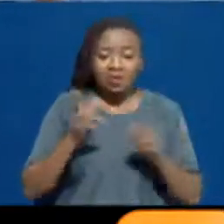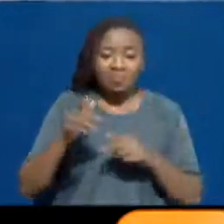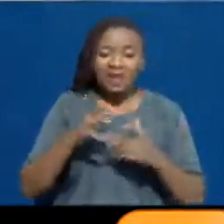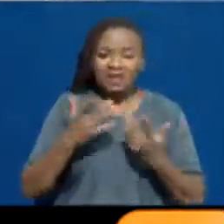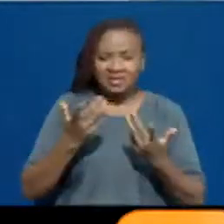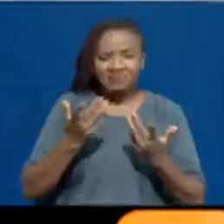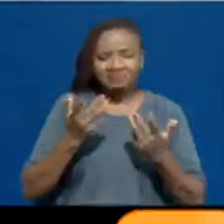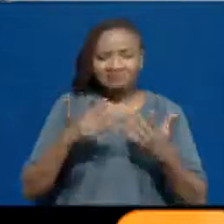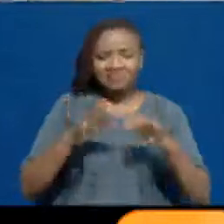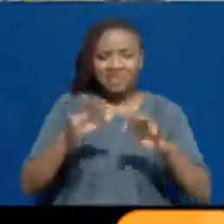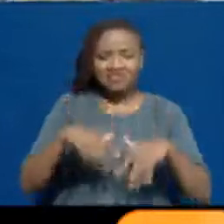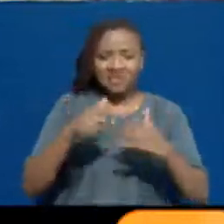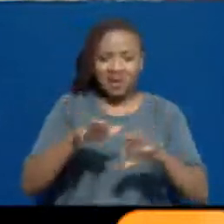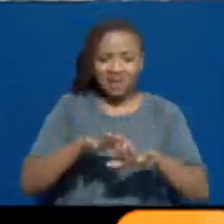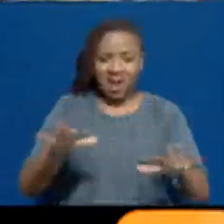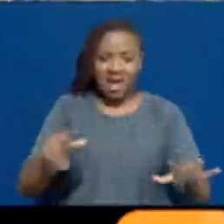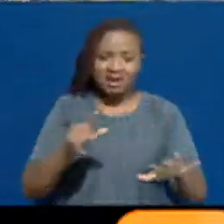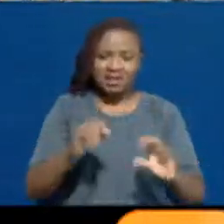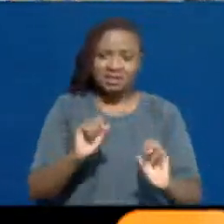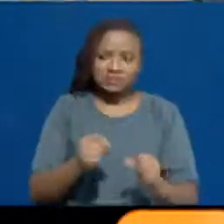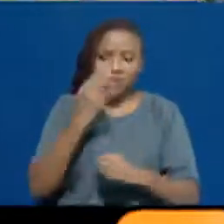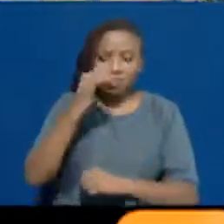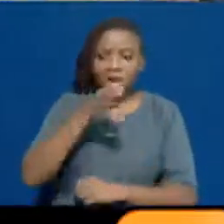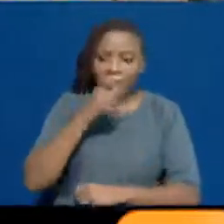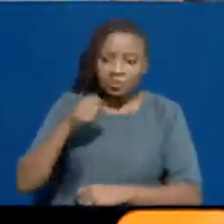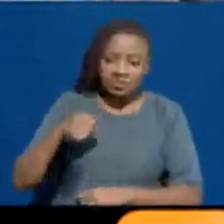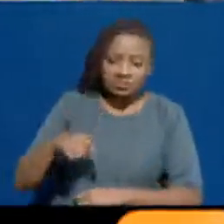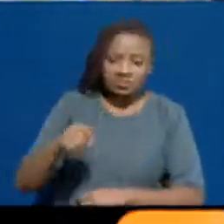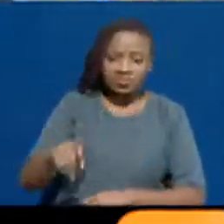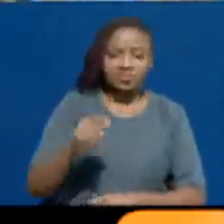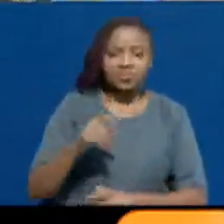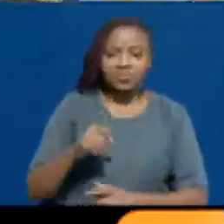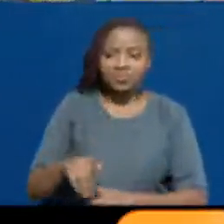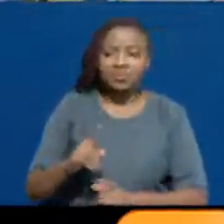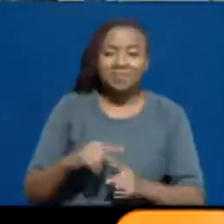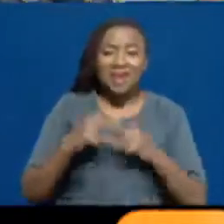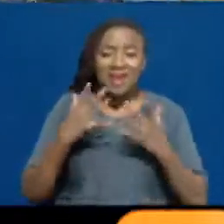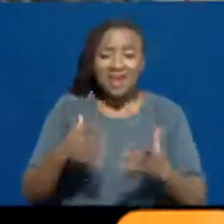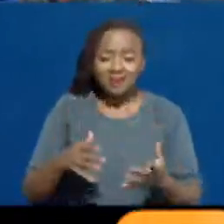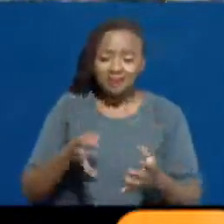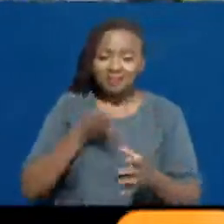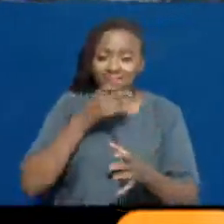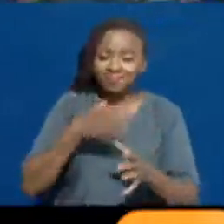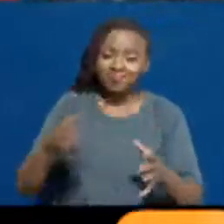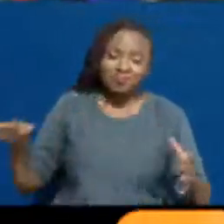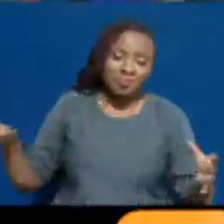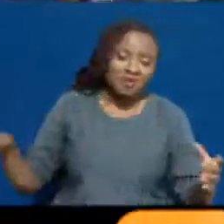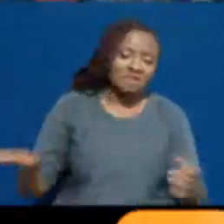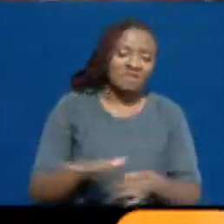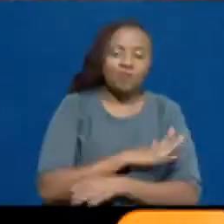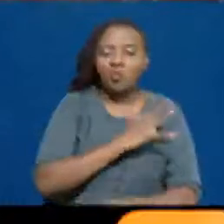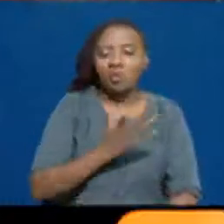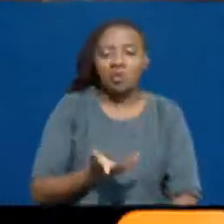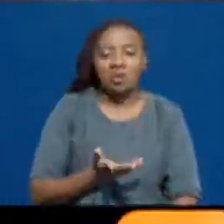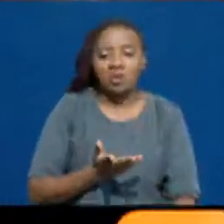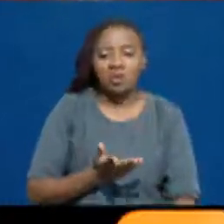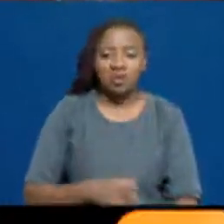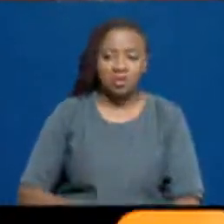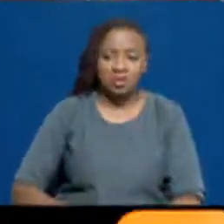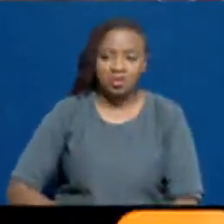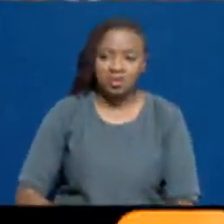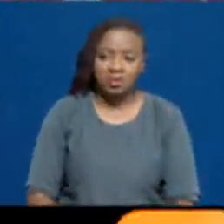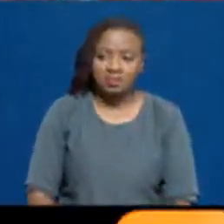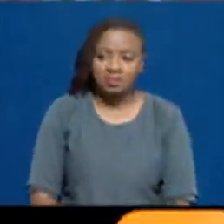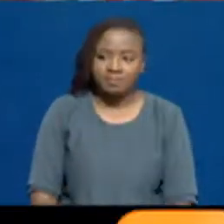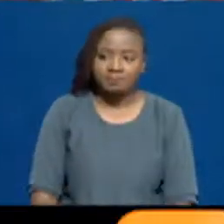fairly safe because then they do irrigation, you know, pumping water. Now the whole place is just submerged.